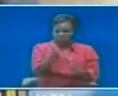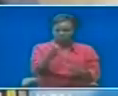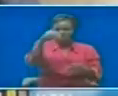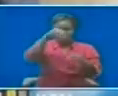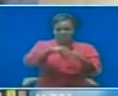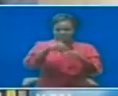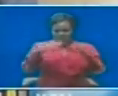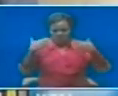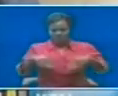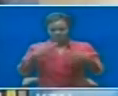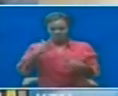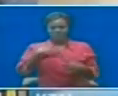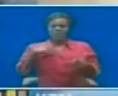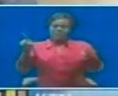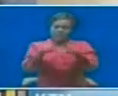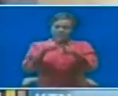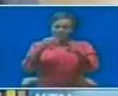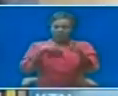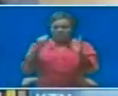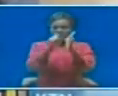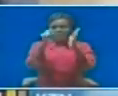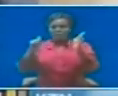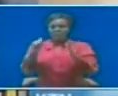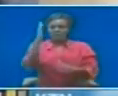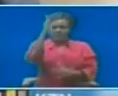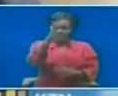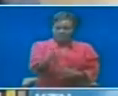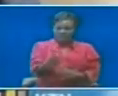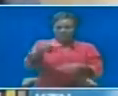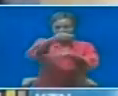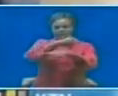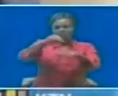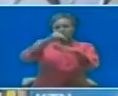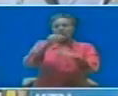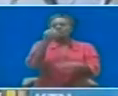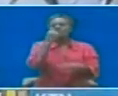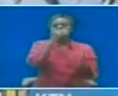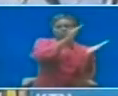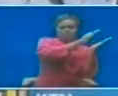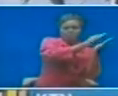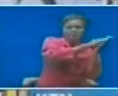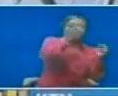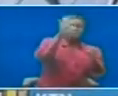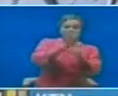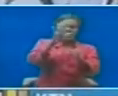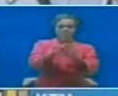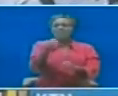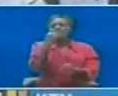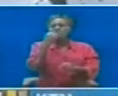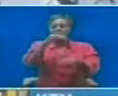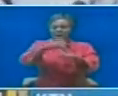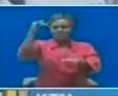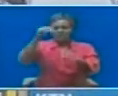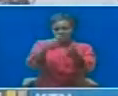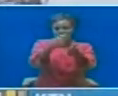people. It has a direct impact on the national food reserves. Most of the maize farms affected by